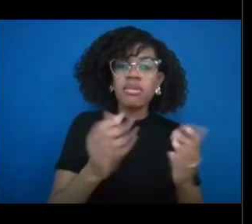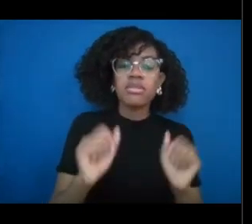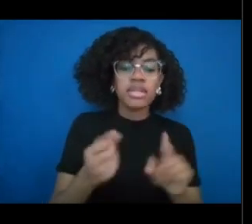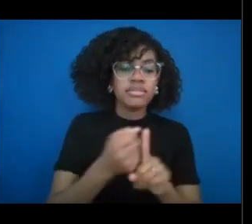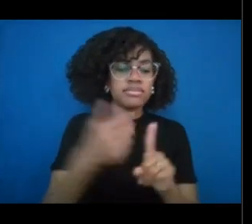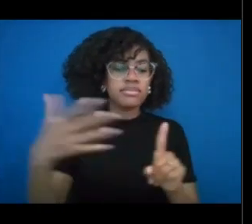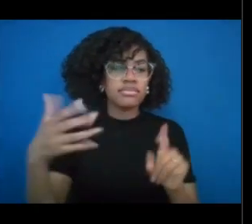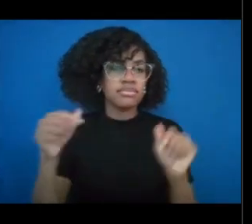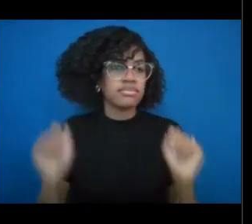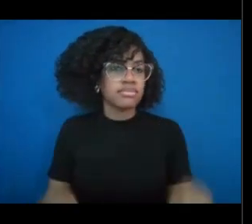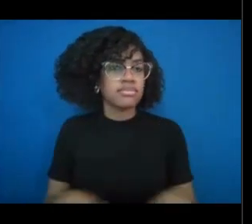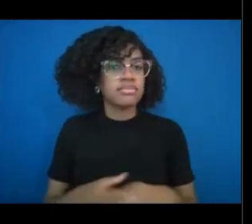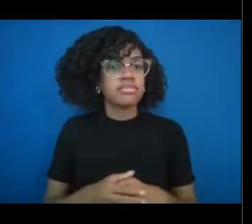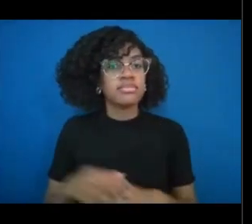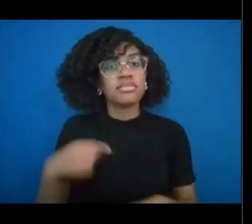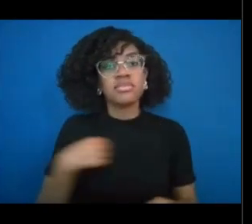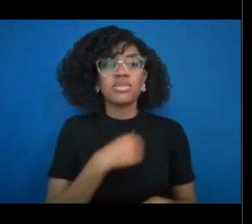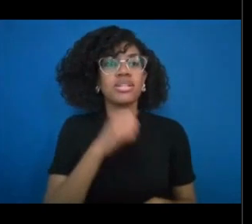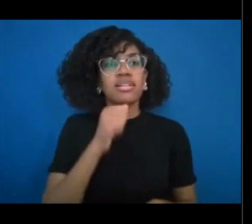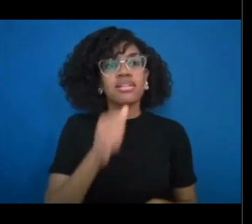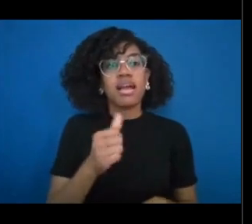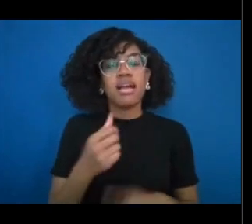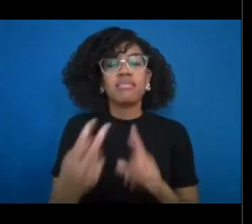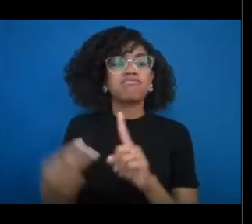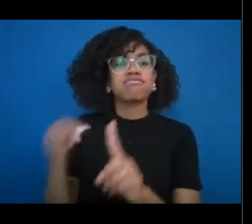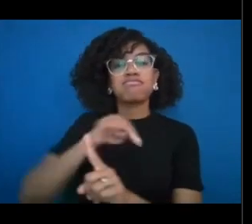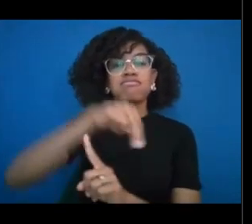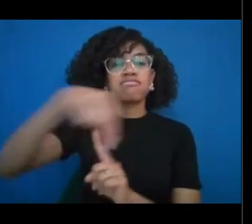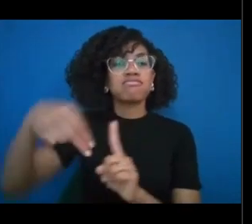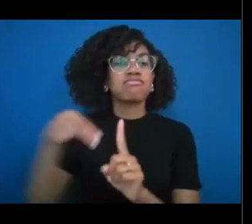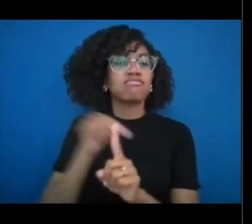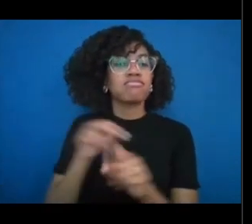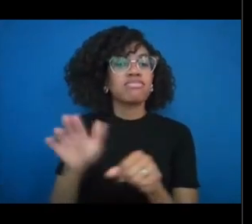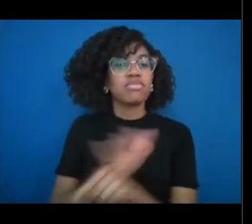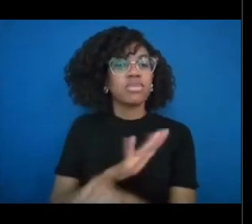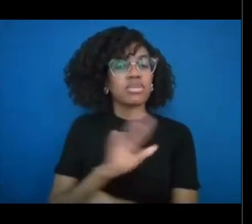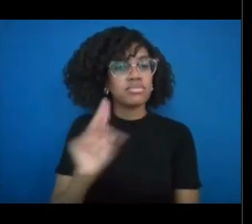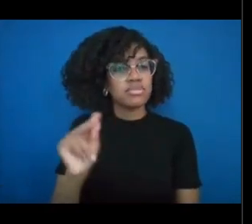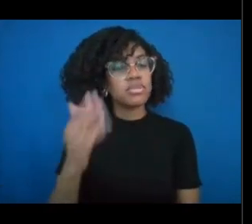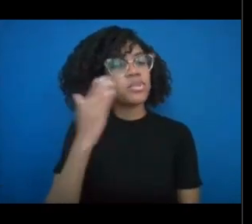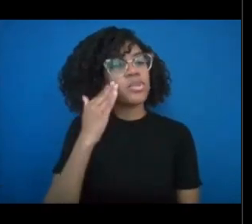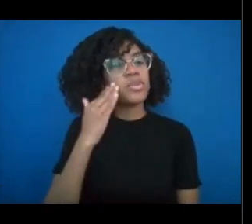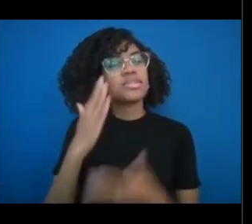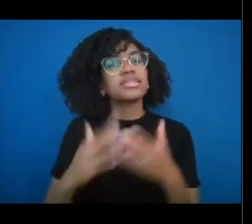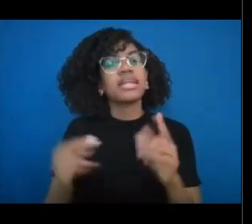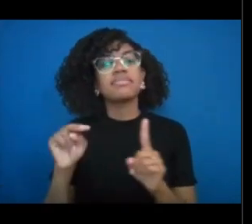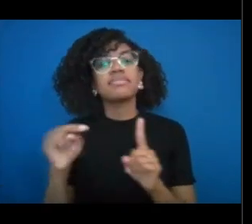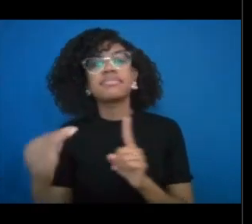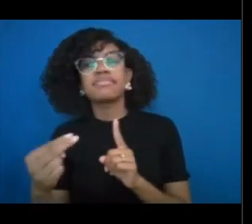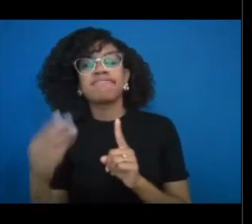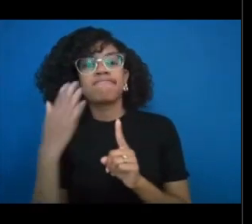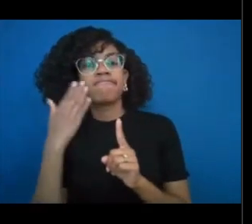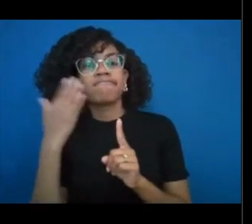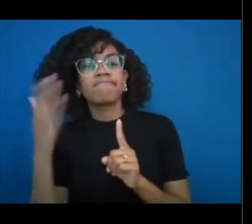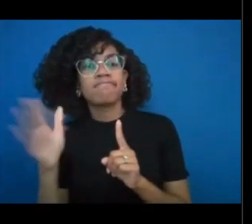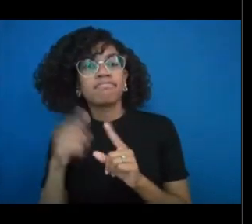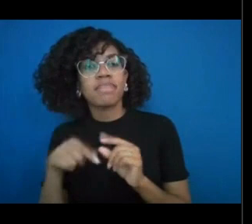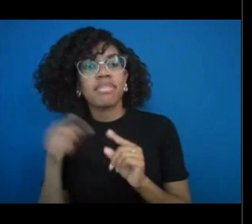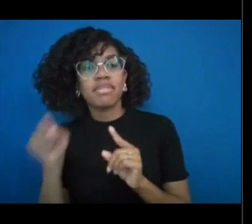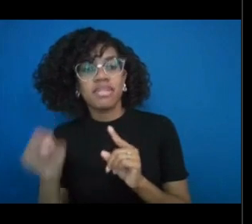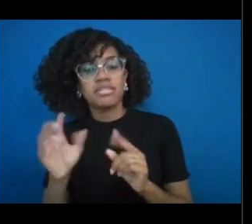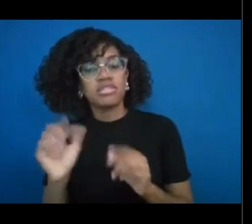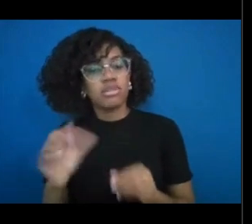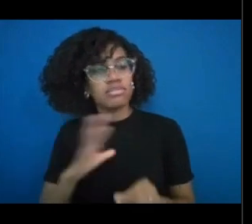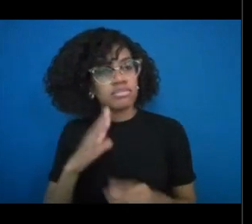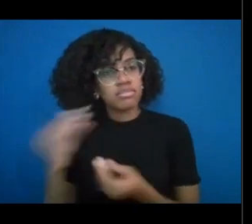are not all-knowing when it comes to these sorts of things. So the pairing is good jobs